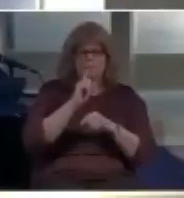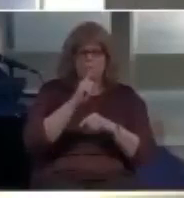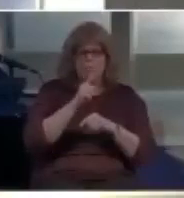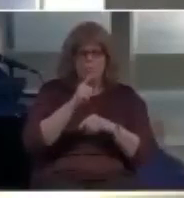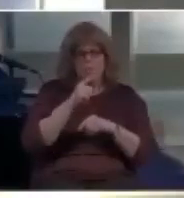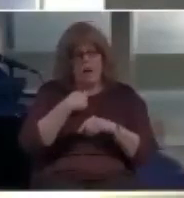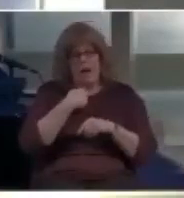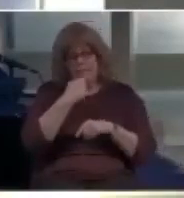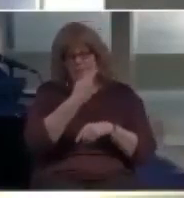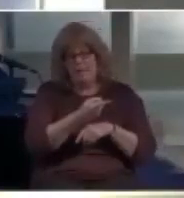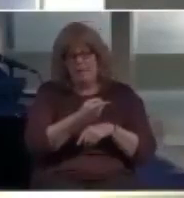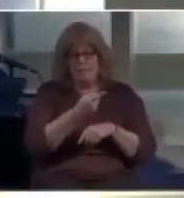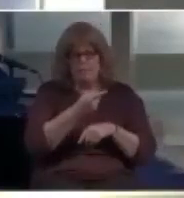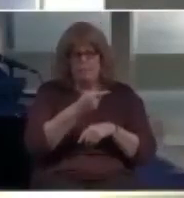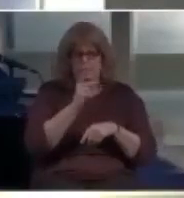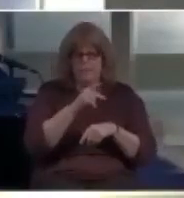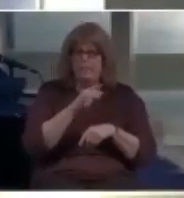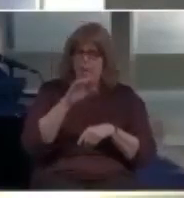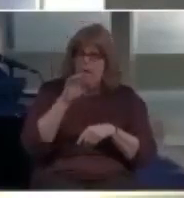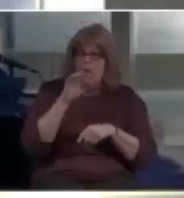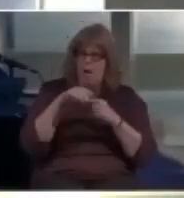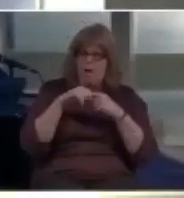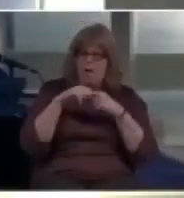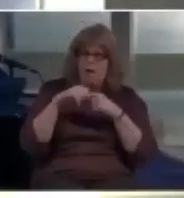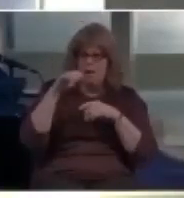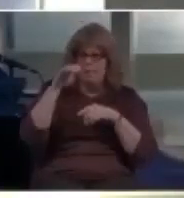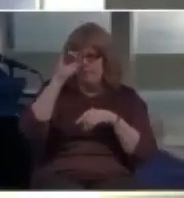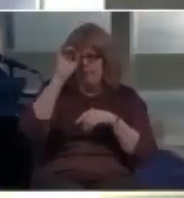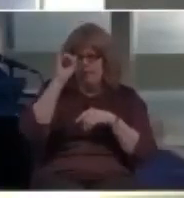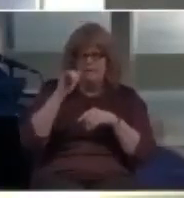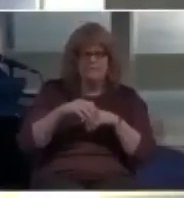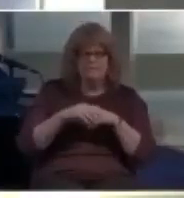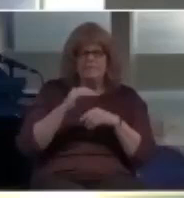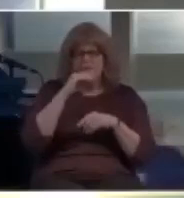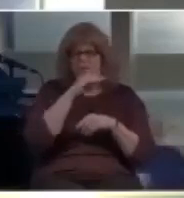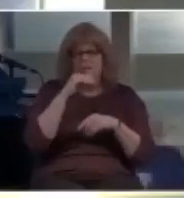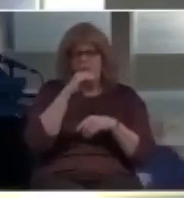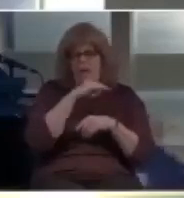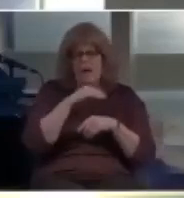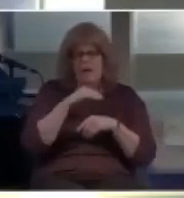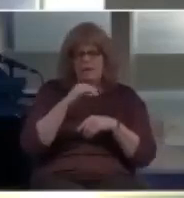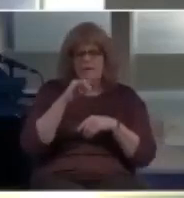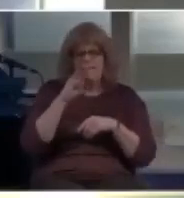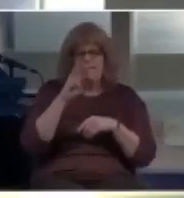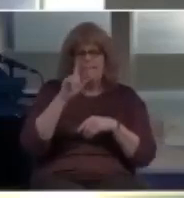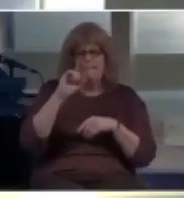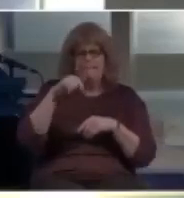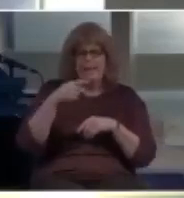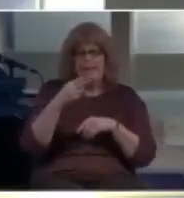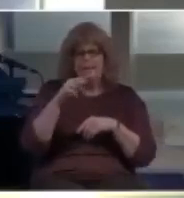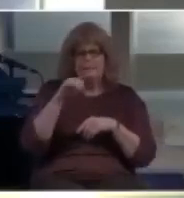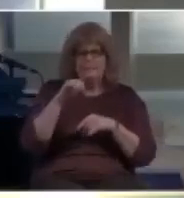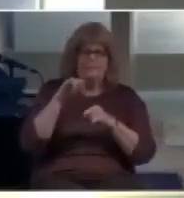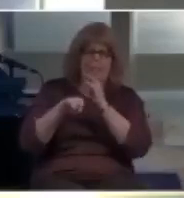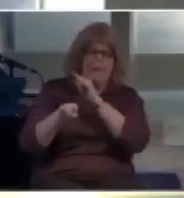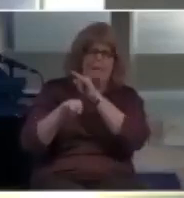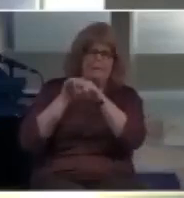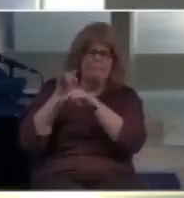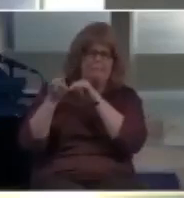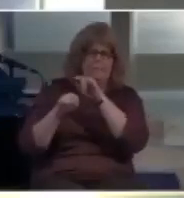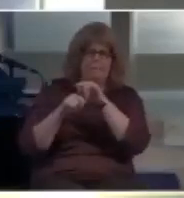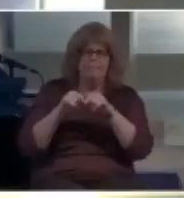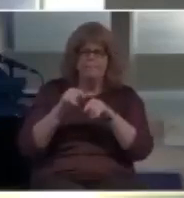I'm telling you that. But it's not. It's a lie. It's a blasphemy. And that's exactly what he